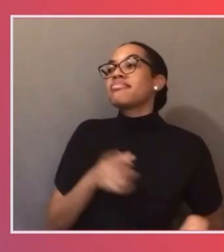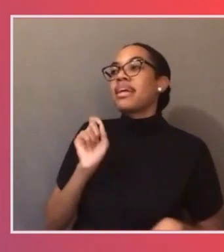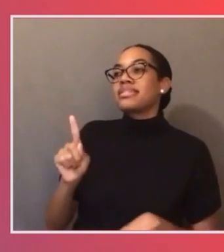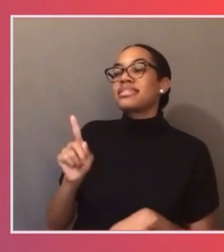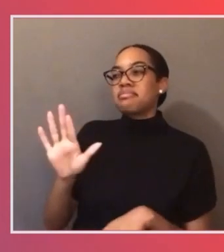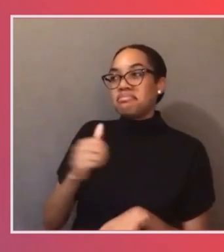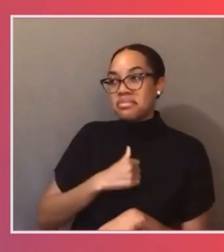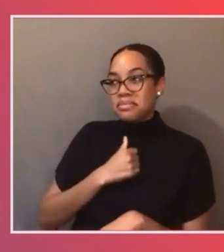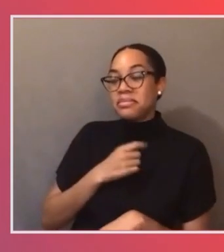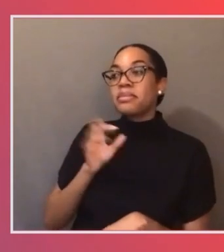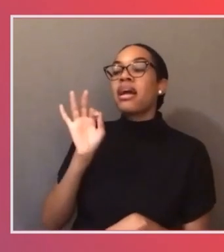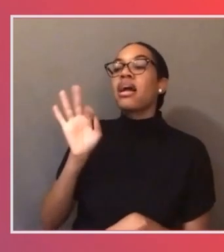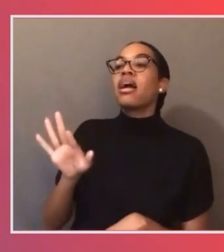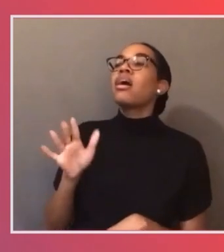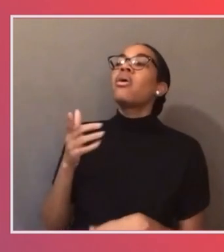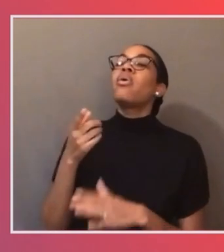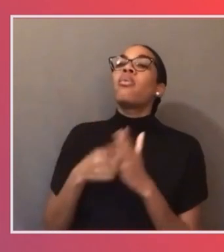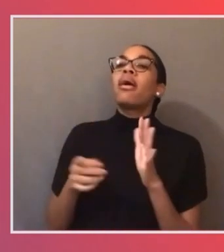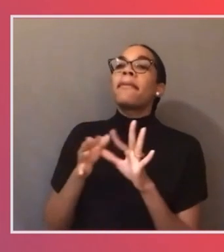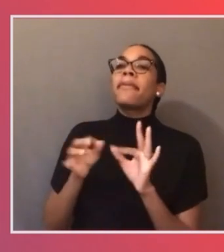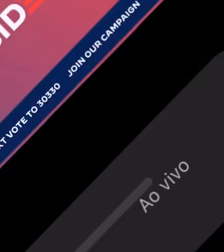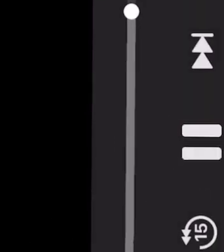Looking at their future.